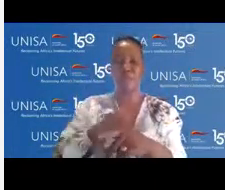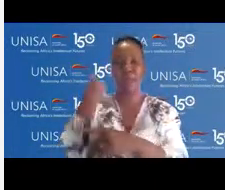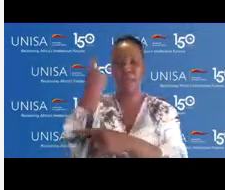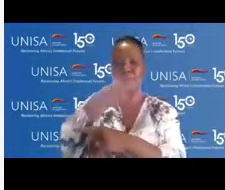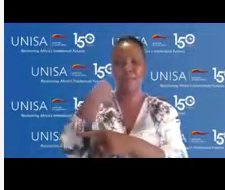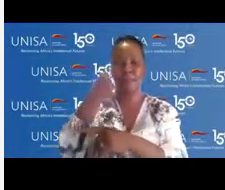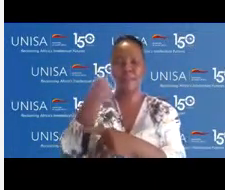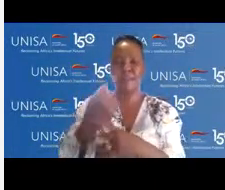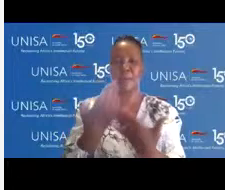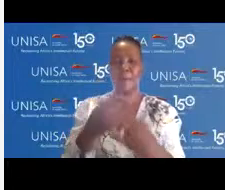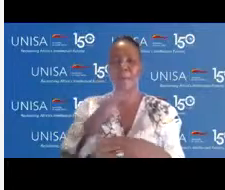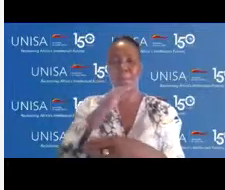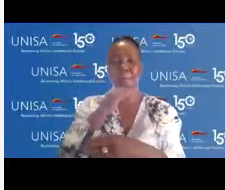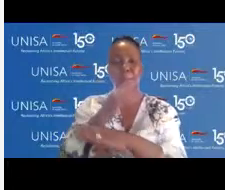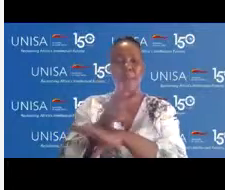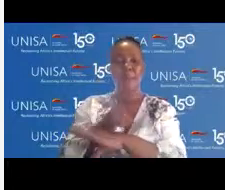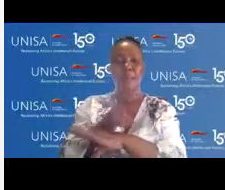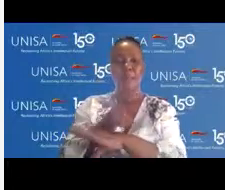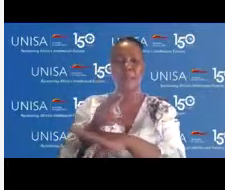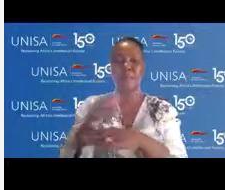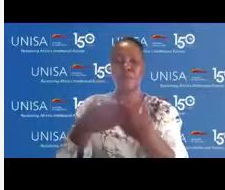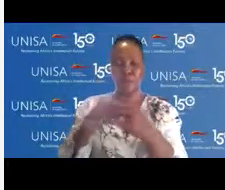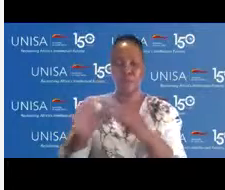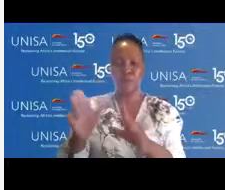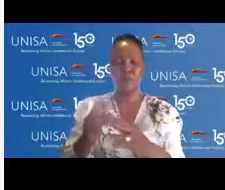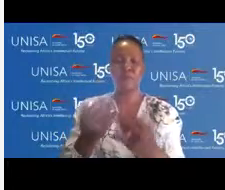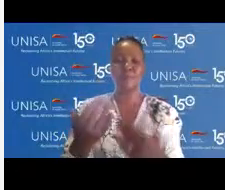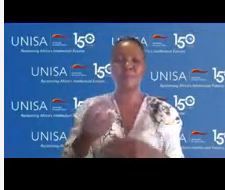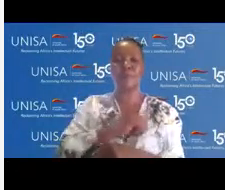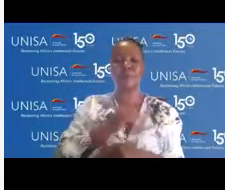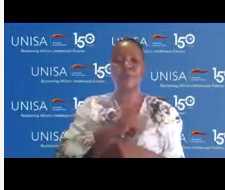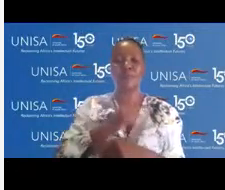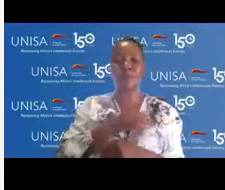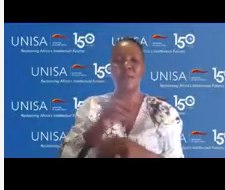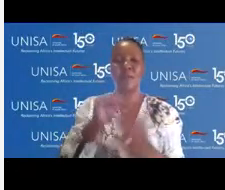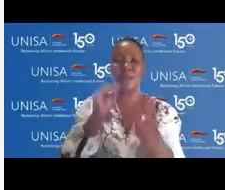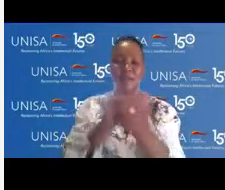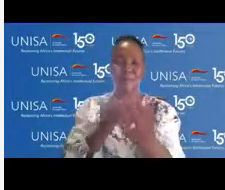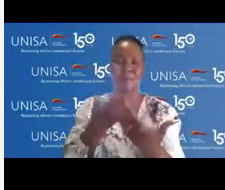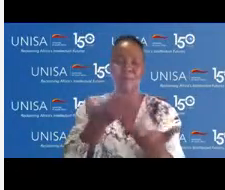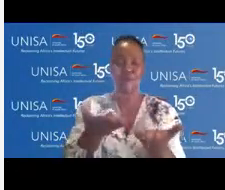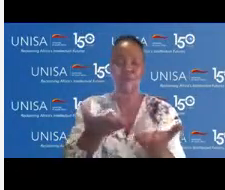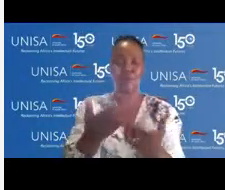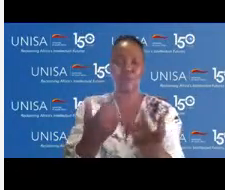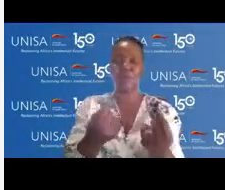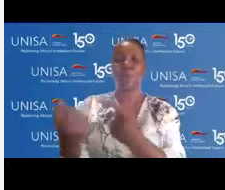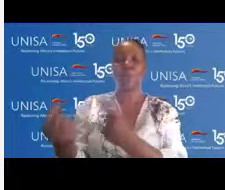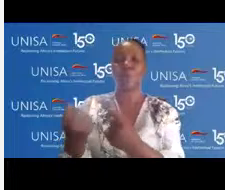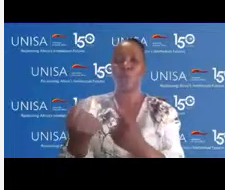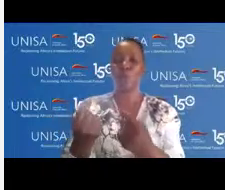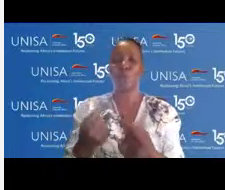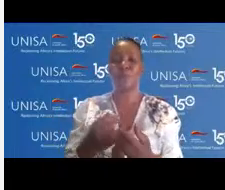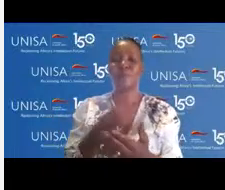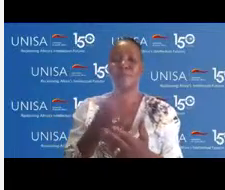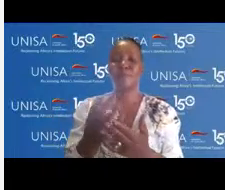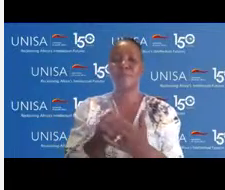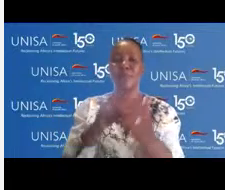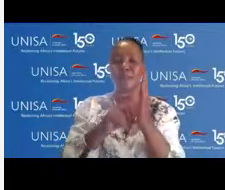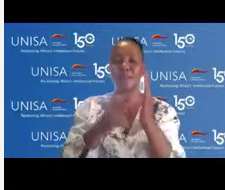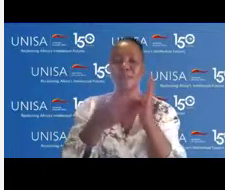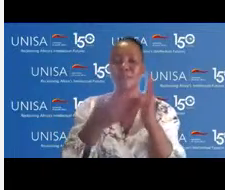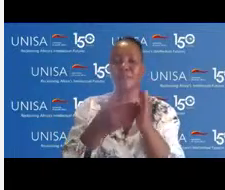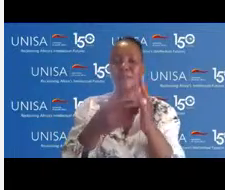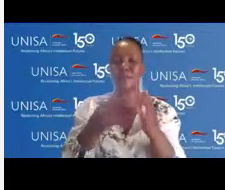now activated itself because it's set that way to do so. And I just tick it over here, and then I can actually start the